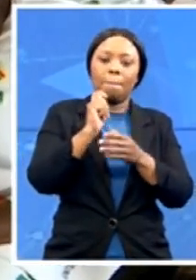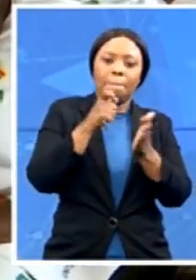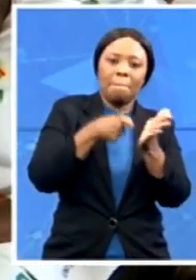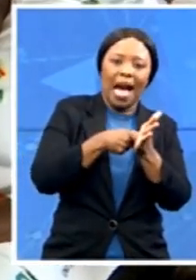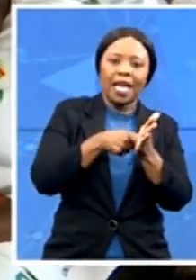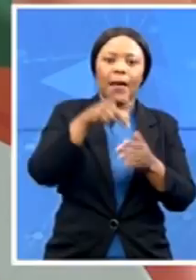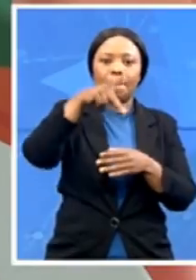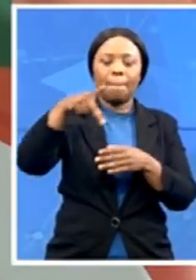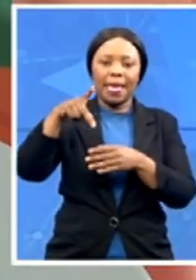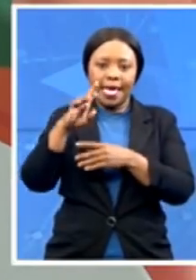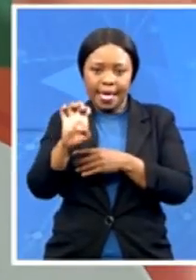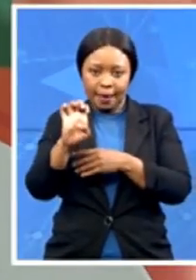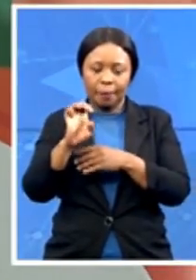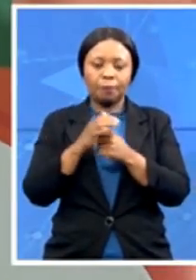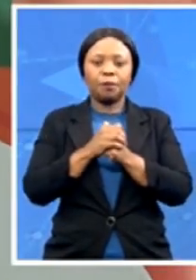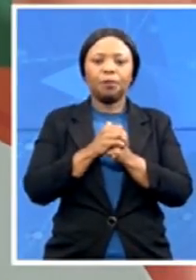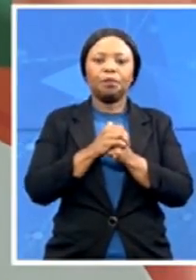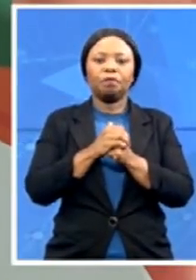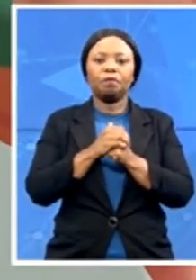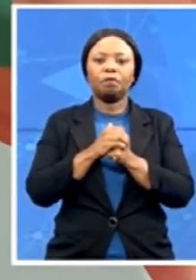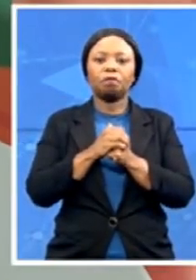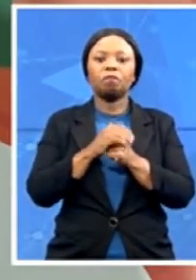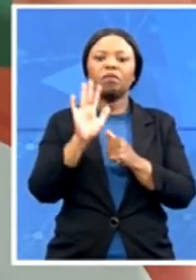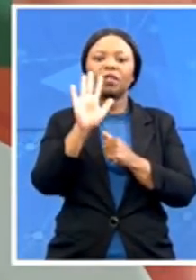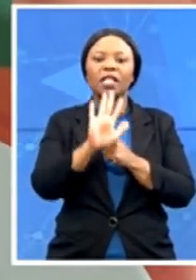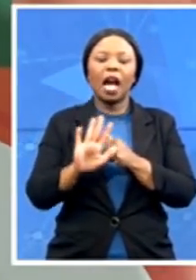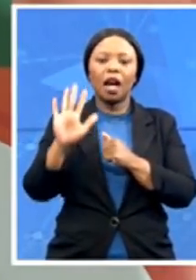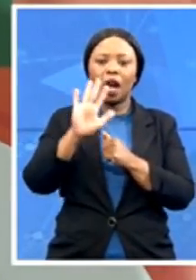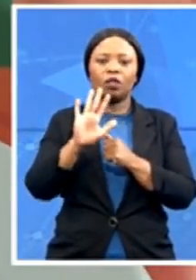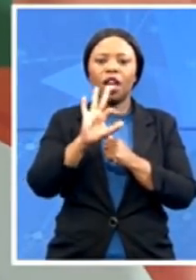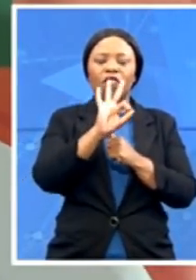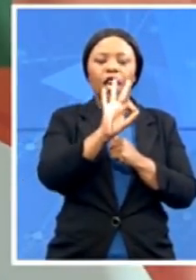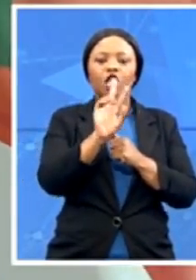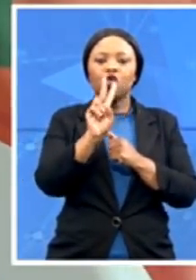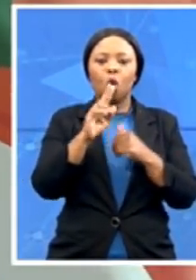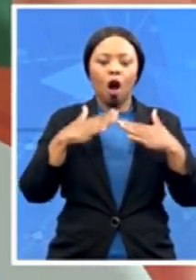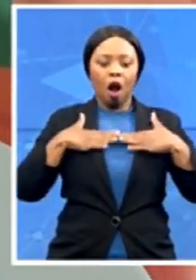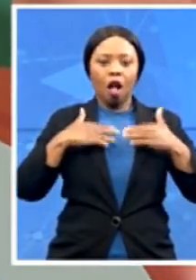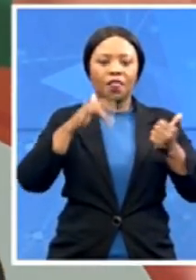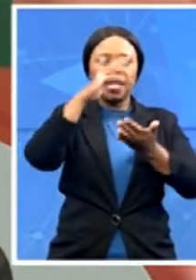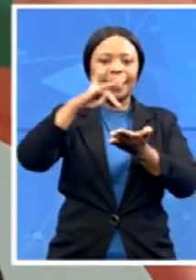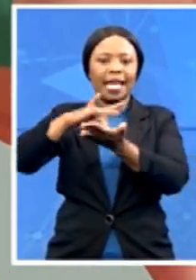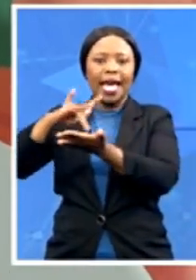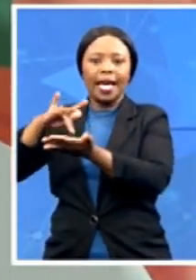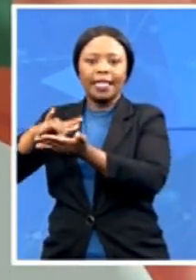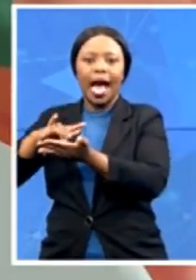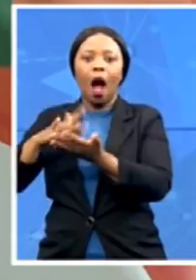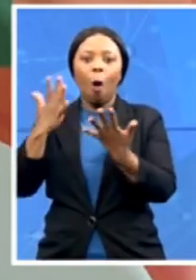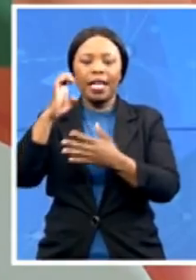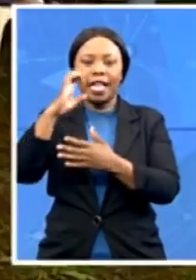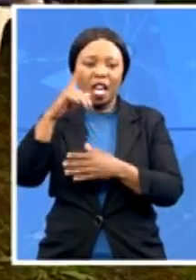PPE, for around 32 health centers and hospitals in the Eastern Cape near Yazleyo.